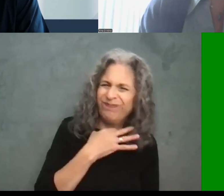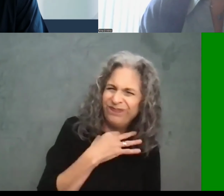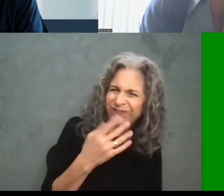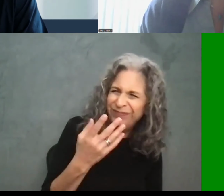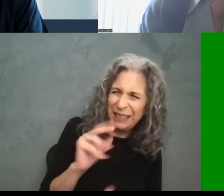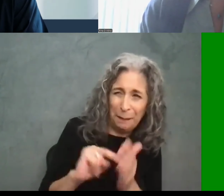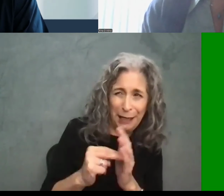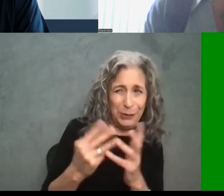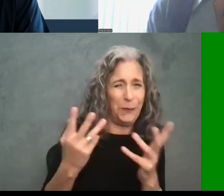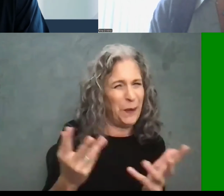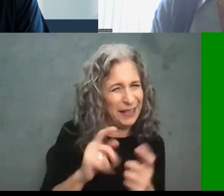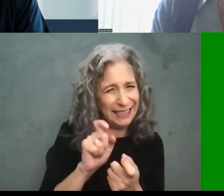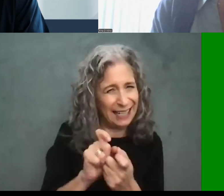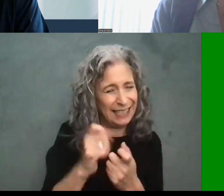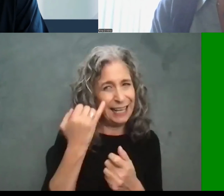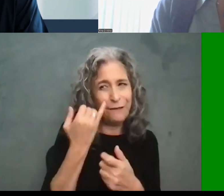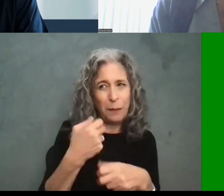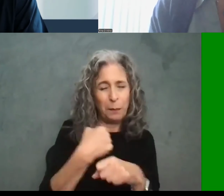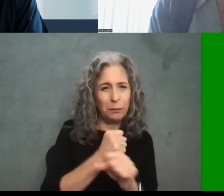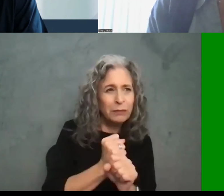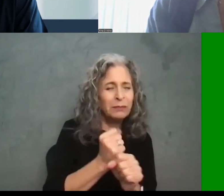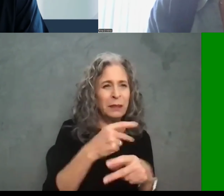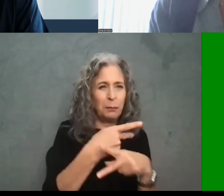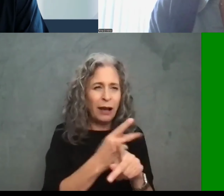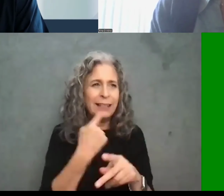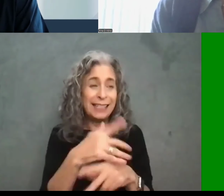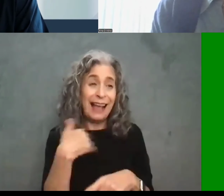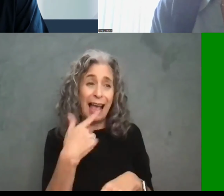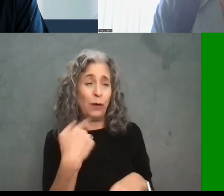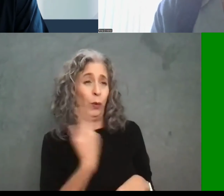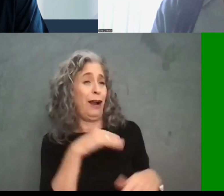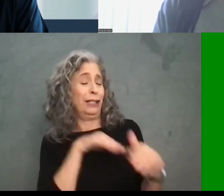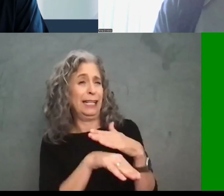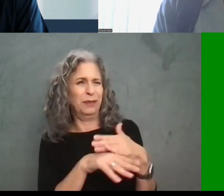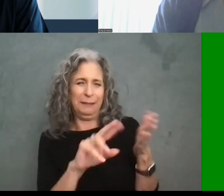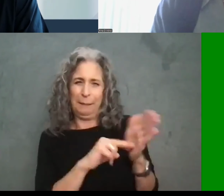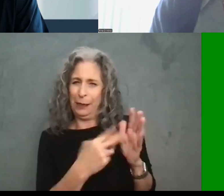mean when a company or a product kind of says. So we don't want to fall into that trap for sure.